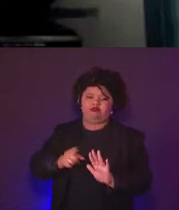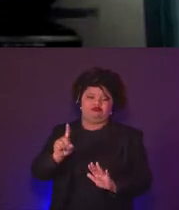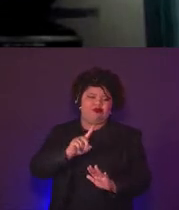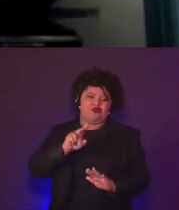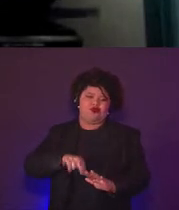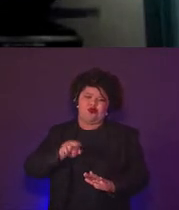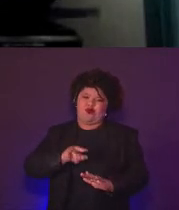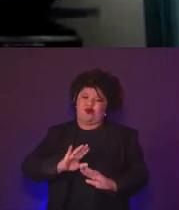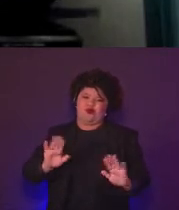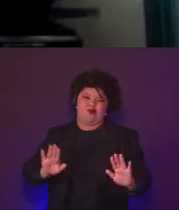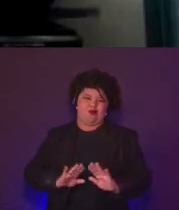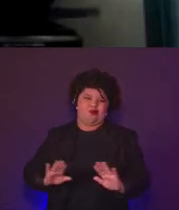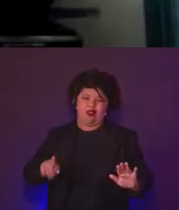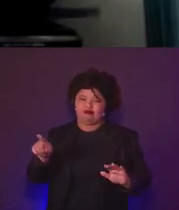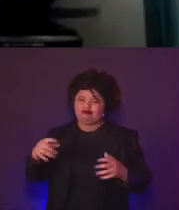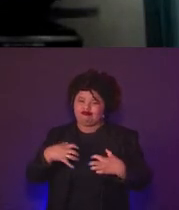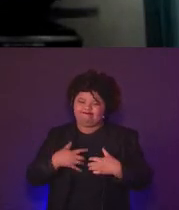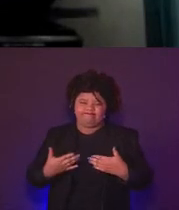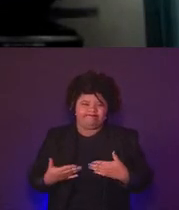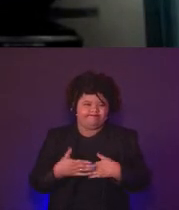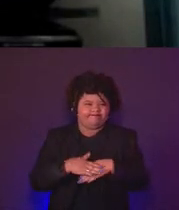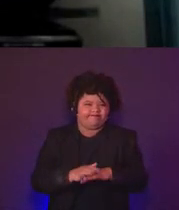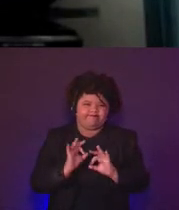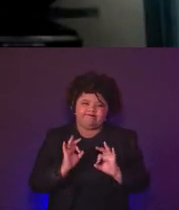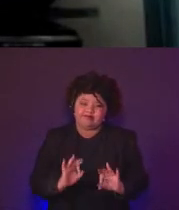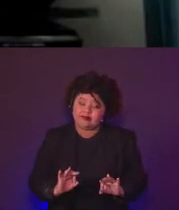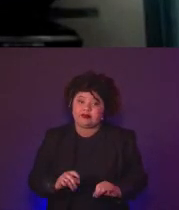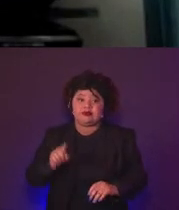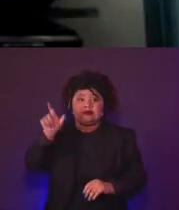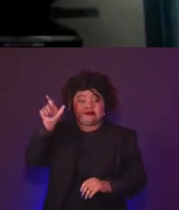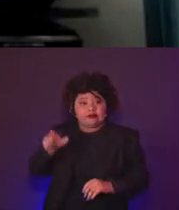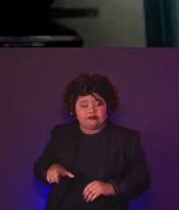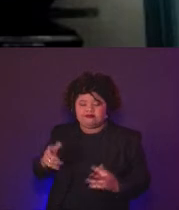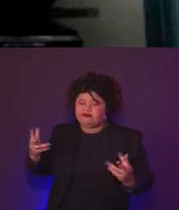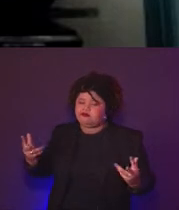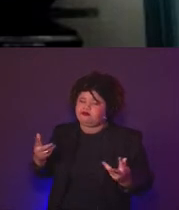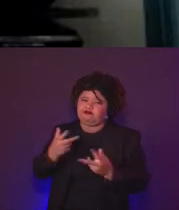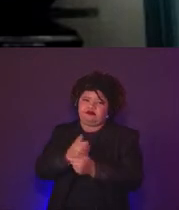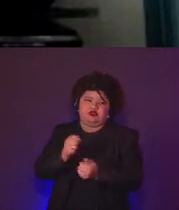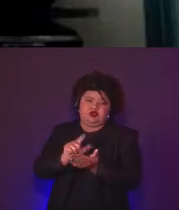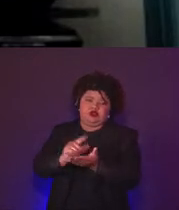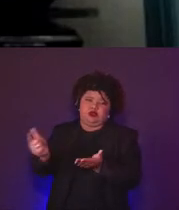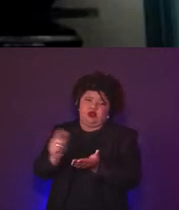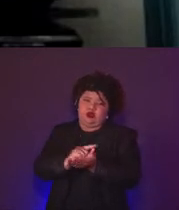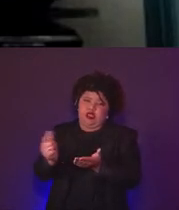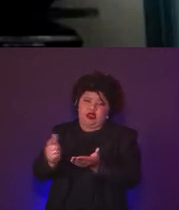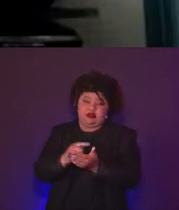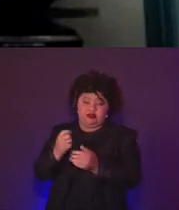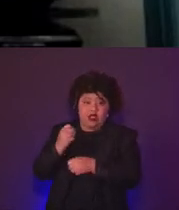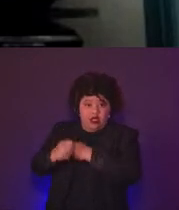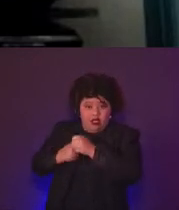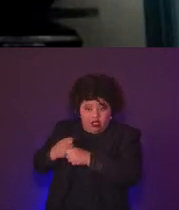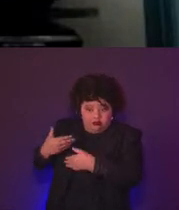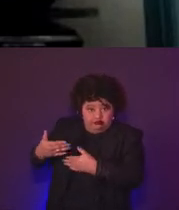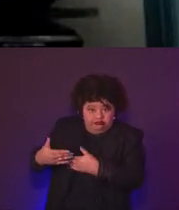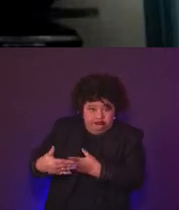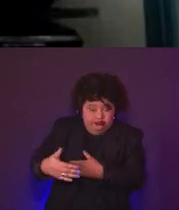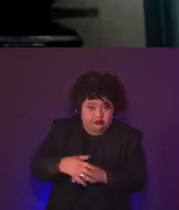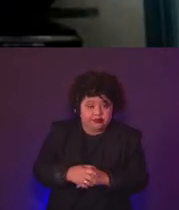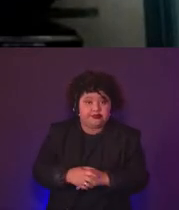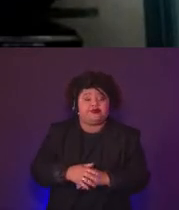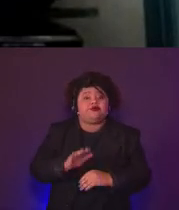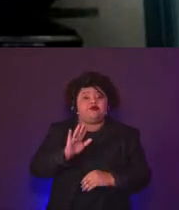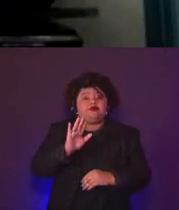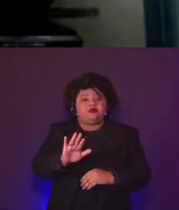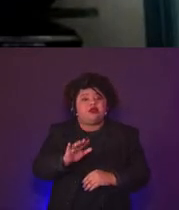Phil is one of the great figures, I think, in journalism over the last 50 years. But he would probably blush if he